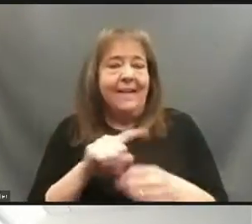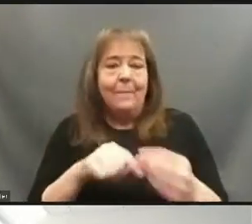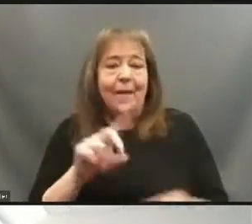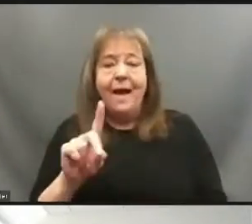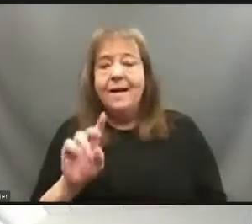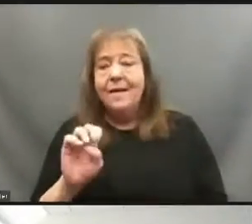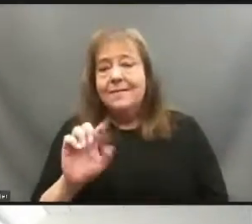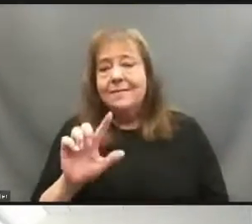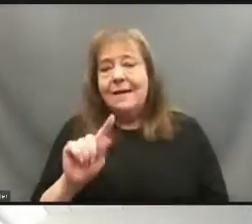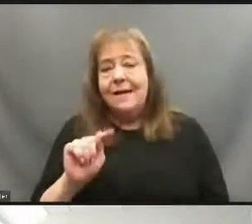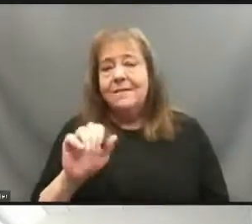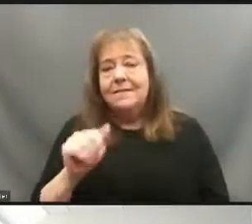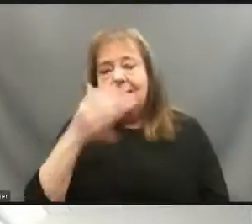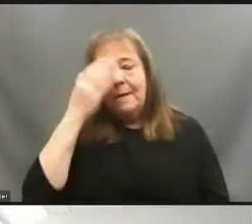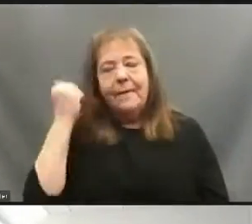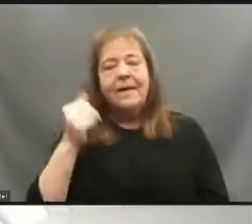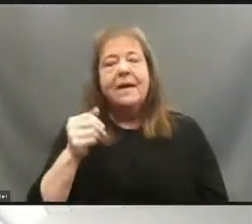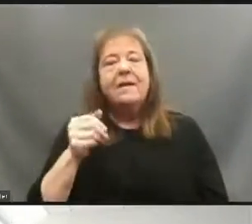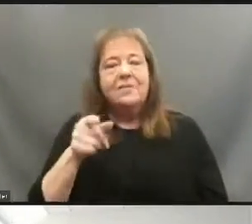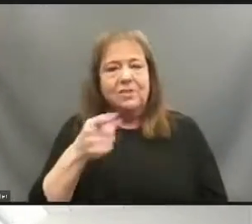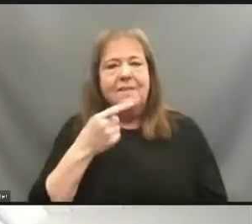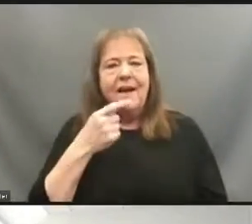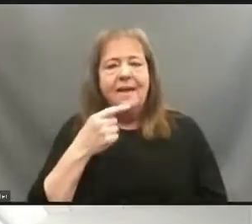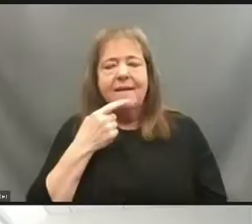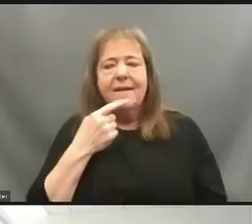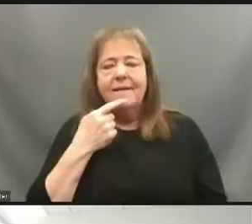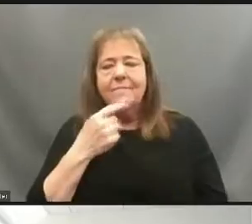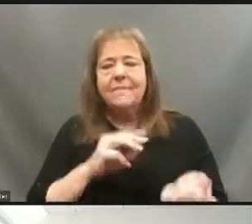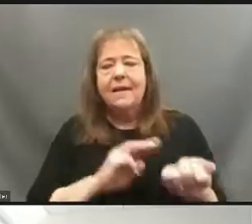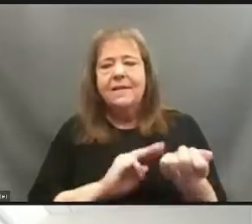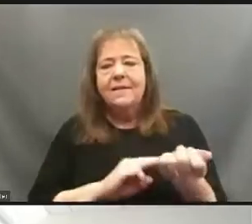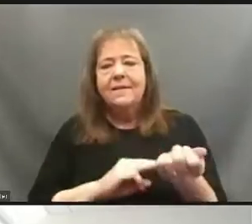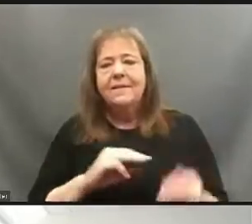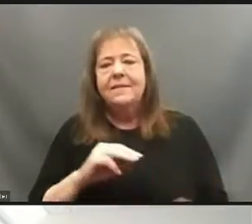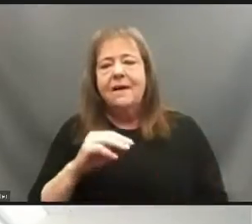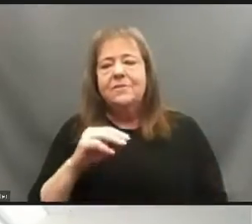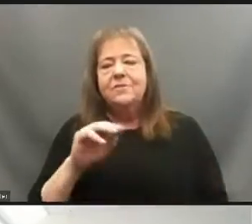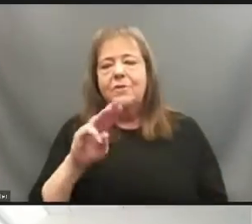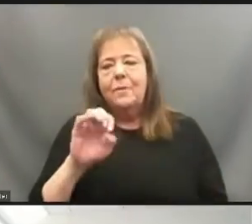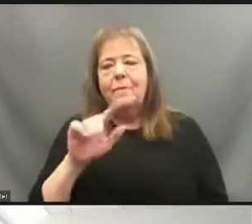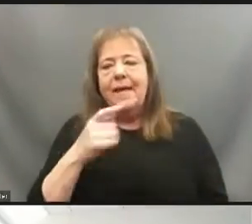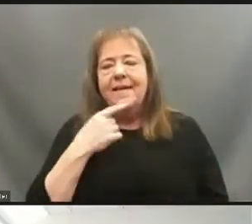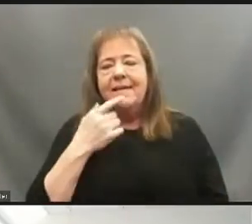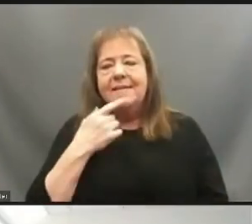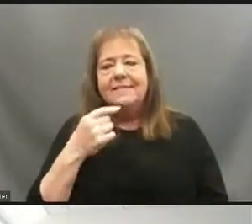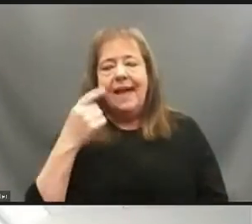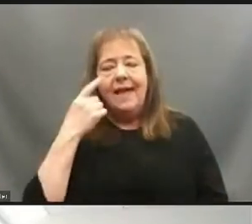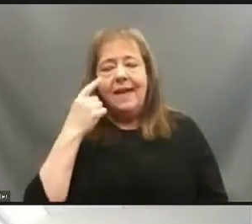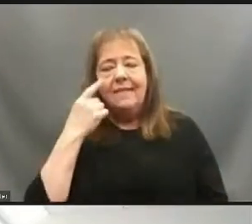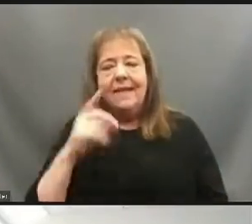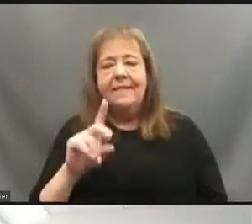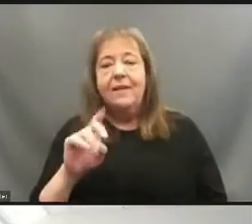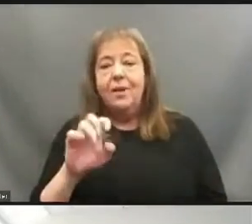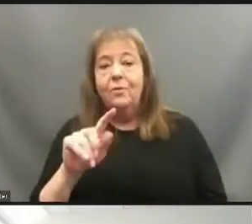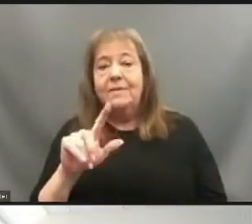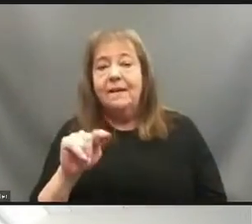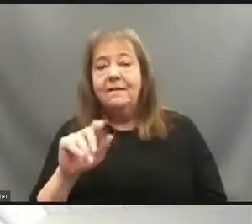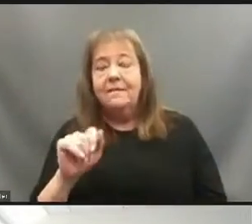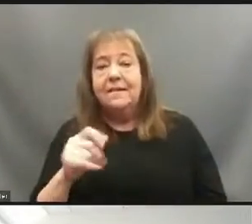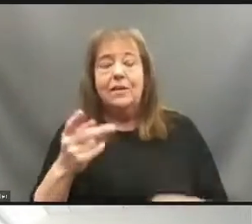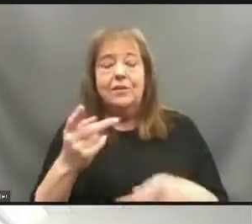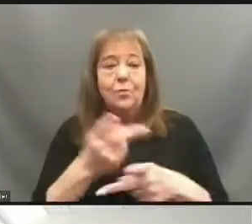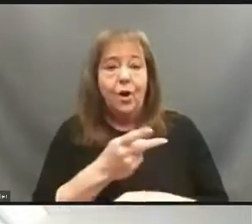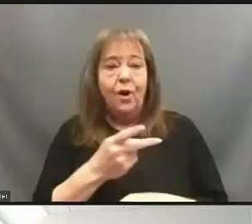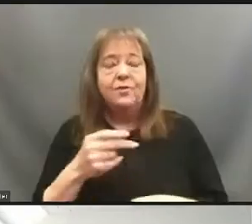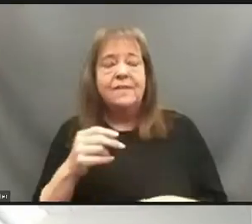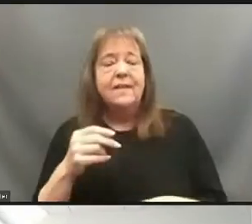were done before that, to Dr. Bell's point. I really think that number is probably lower than the initial studies had